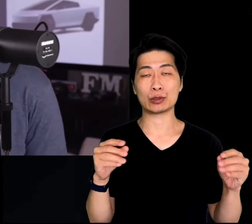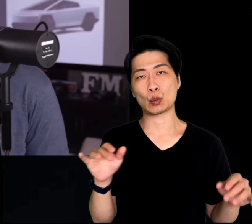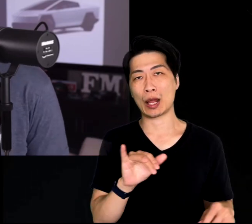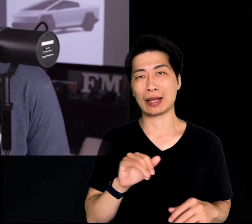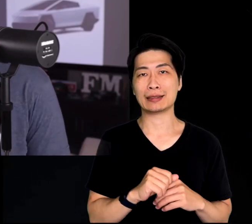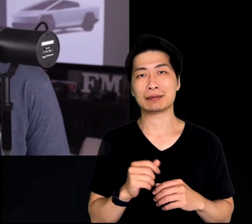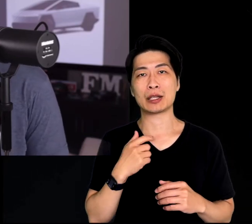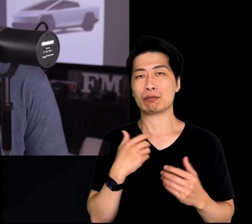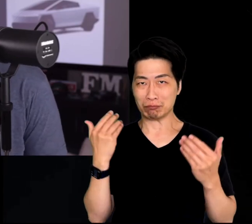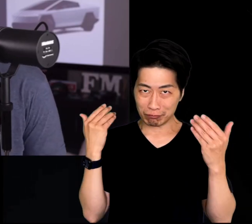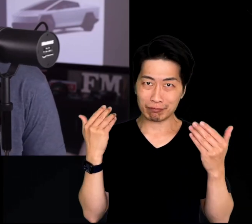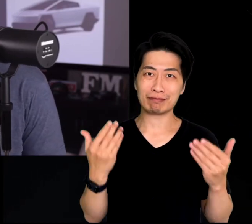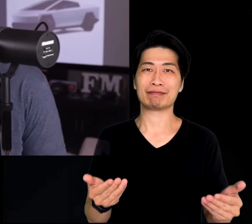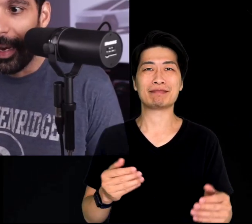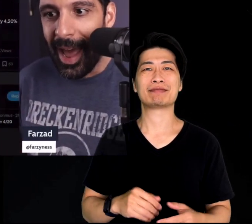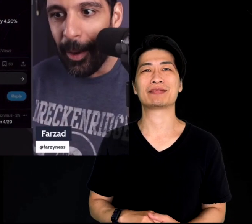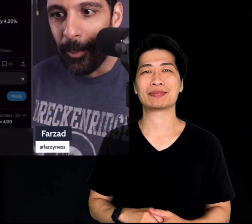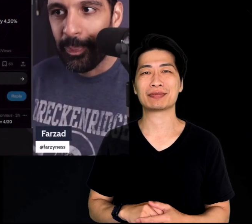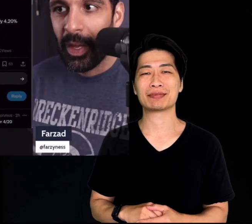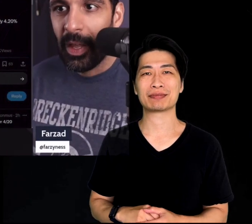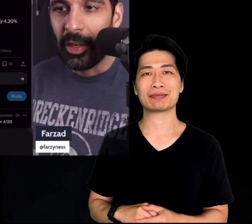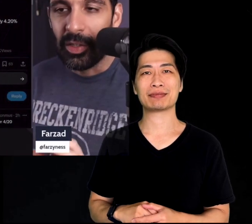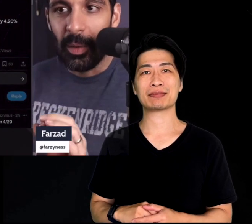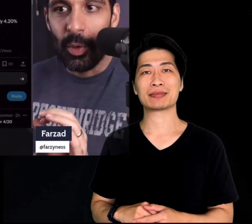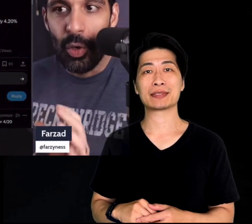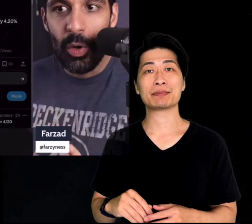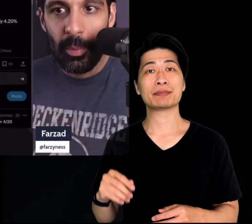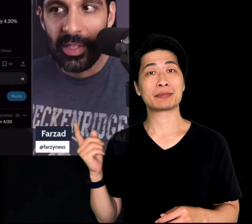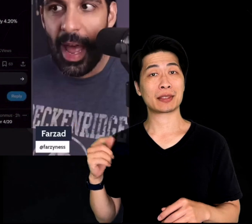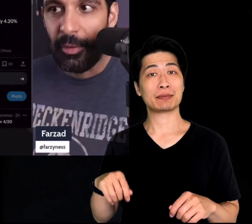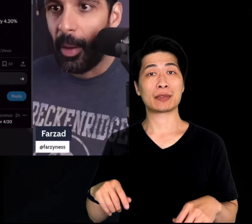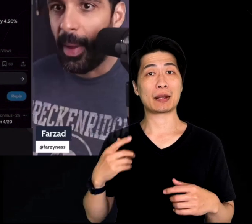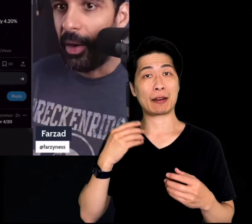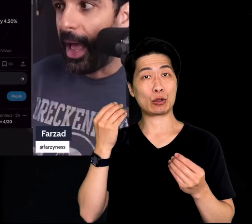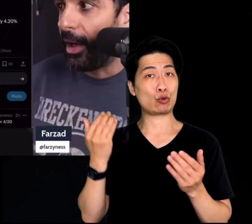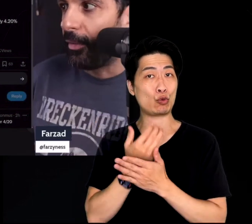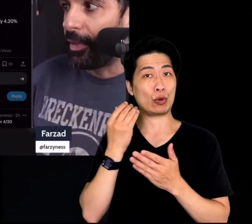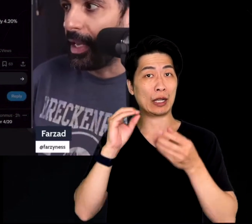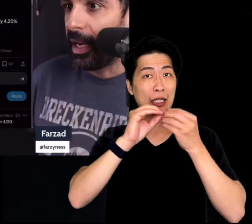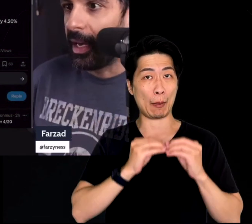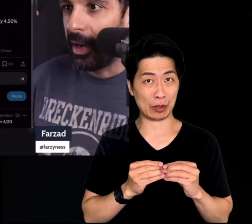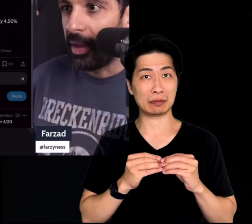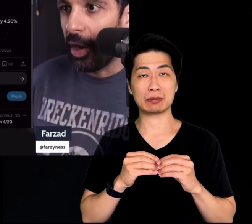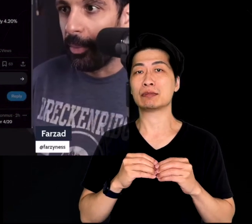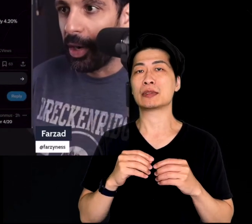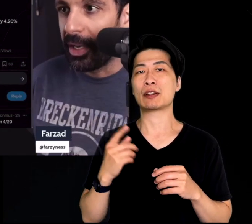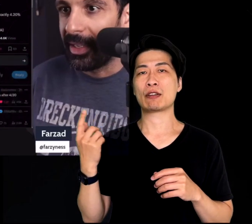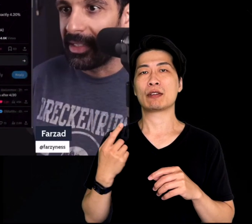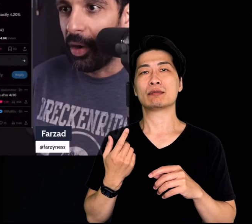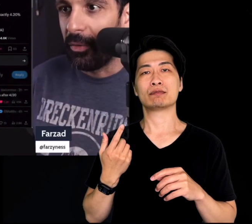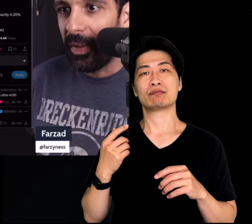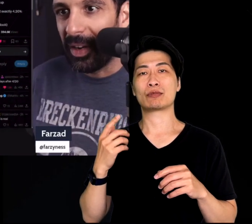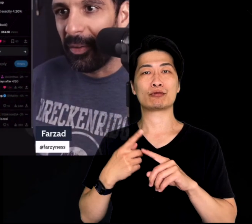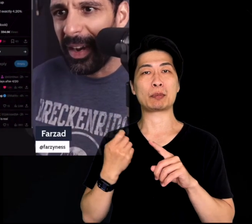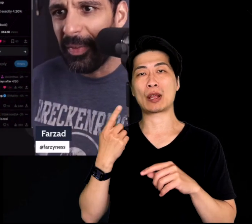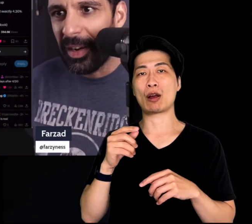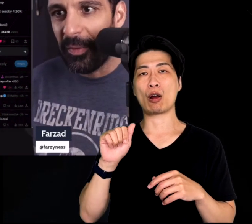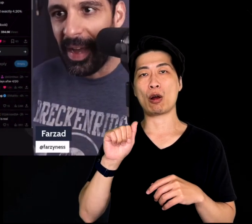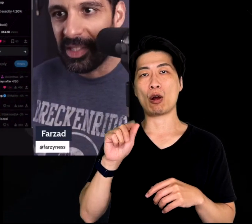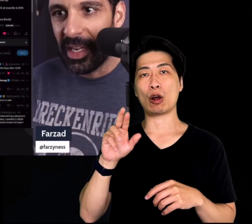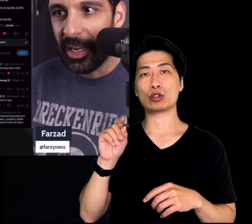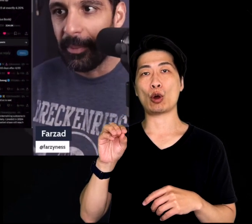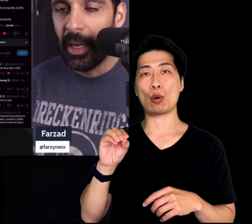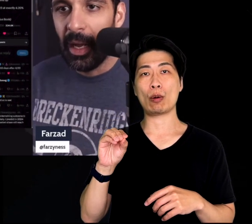ahead and get started right away. Now, there's some new numbers that have come out of the auto market that are very,